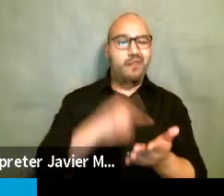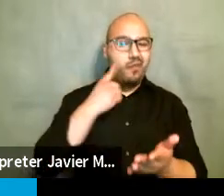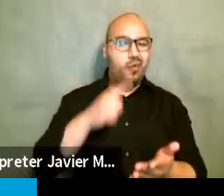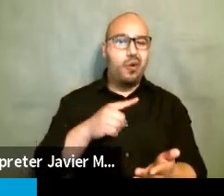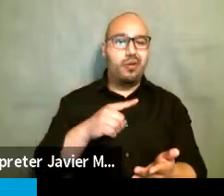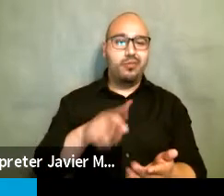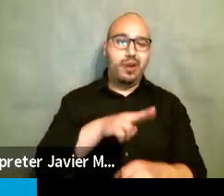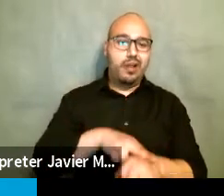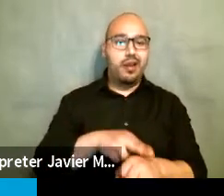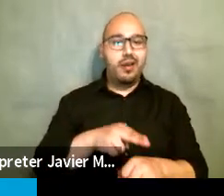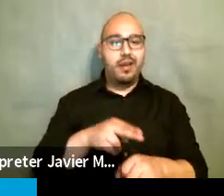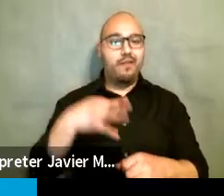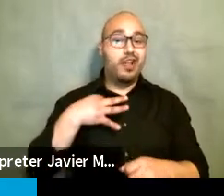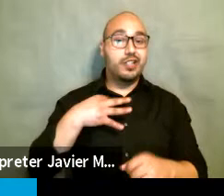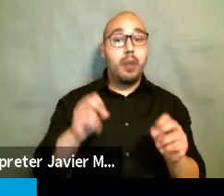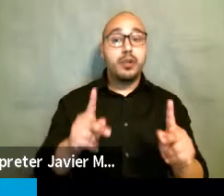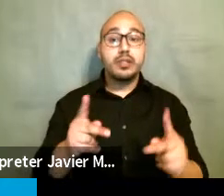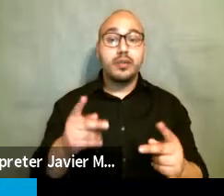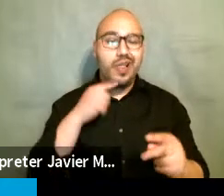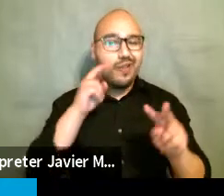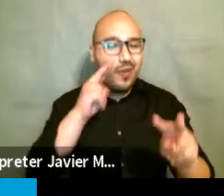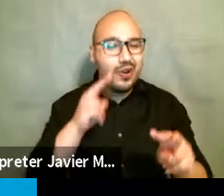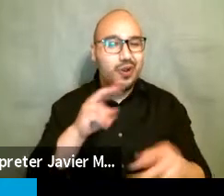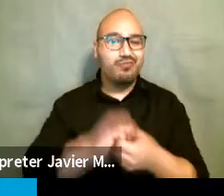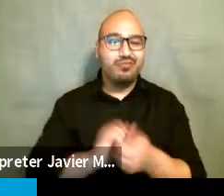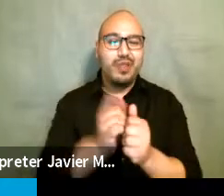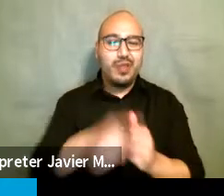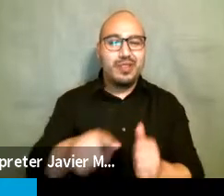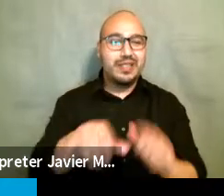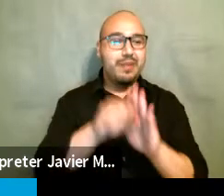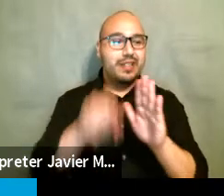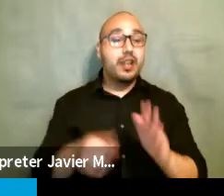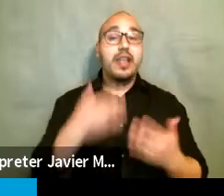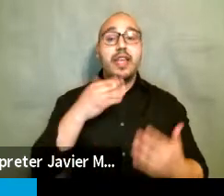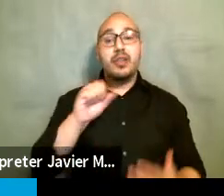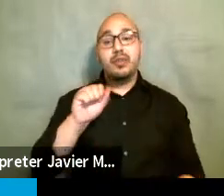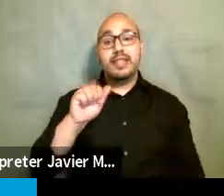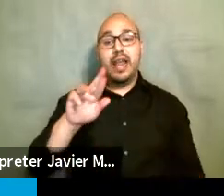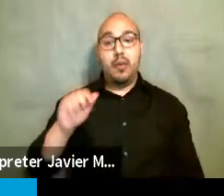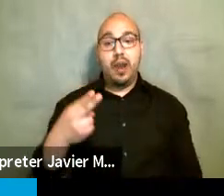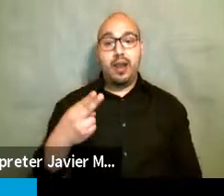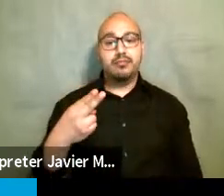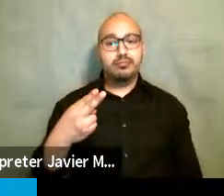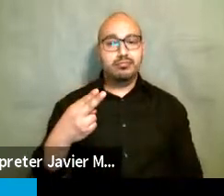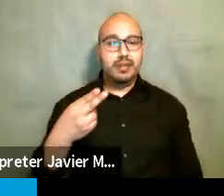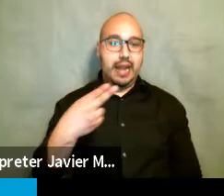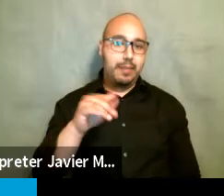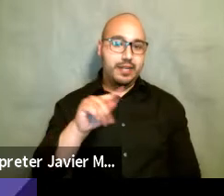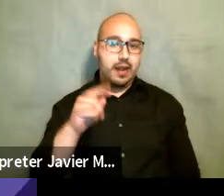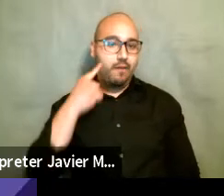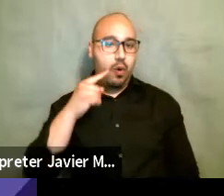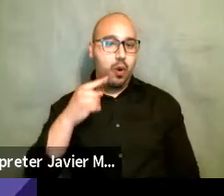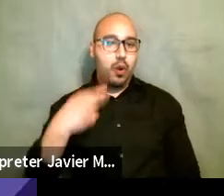again, and we look forward to working with you this semester. Thank you, Sarah, and Habitat for Humanity. So on behalf of